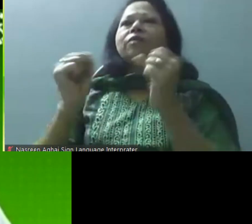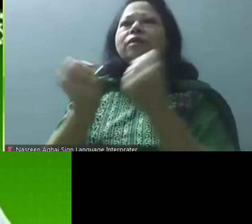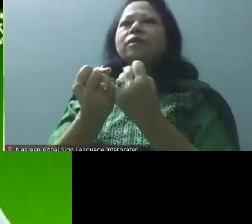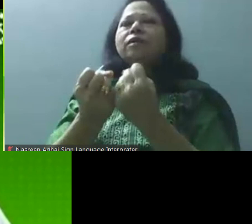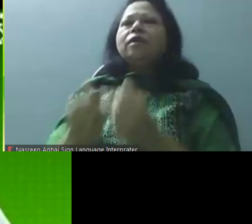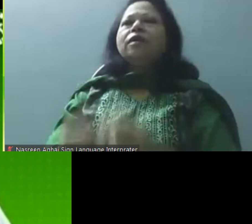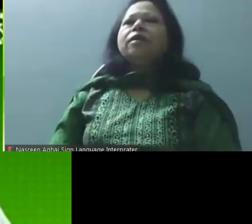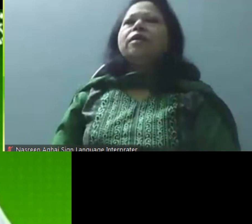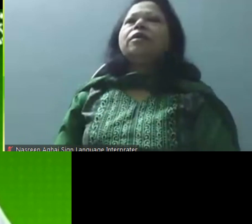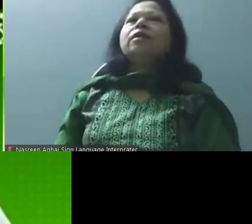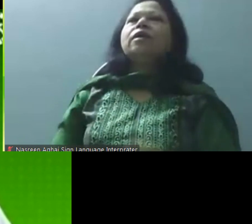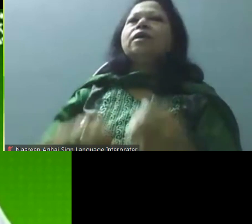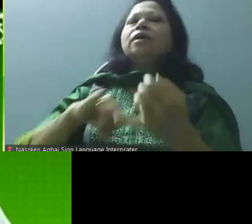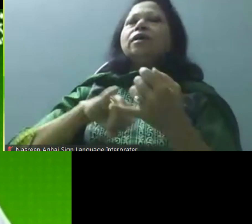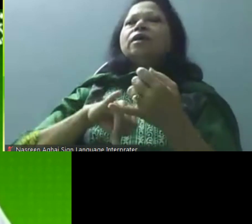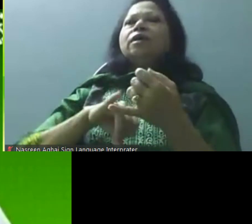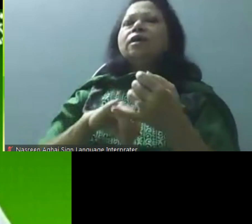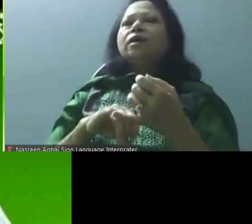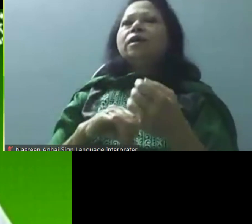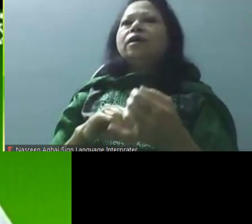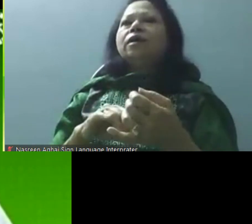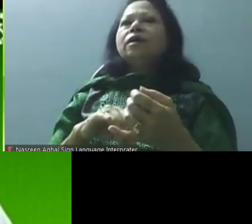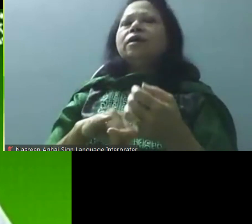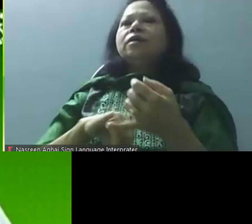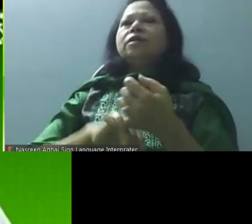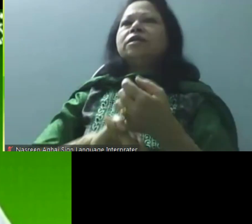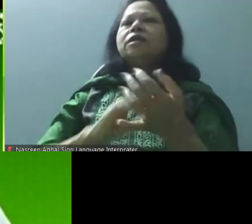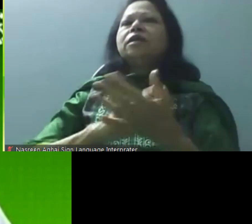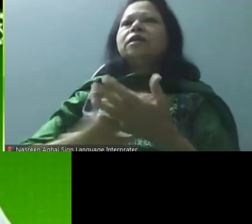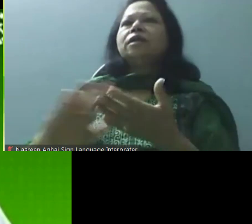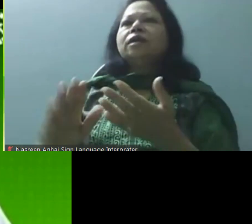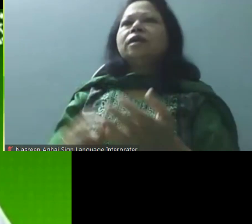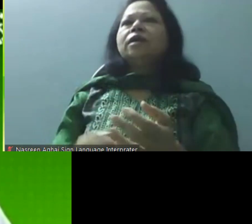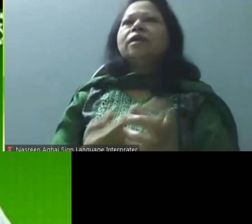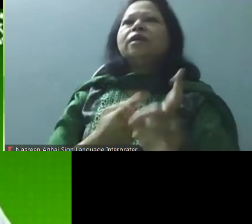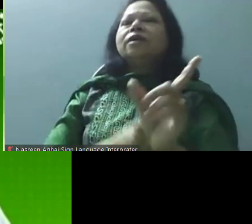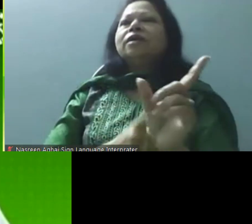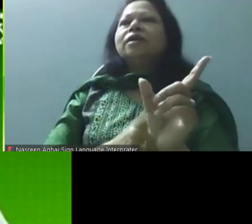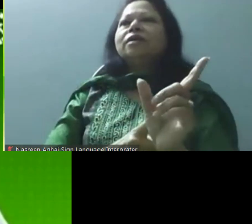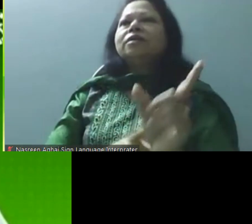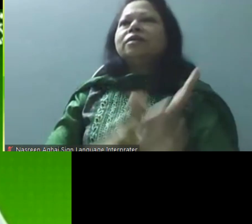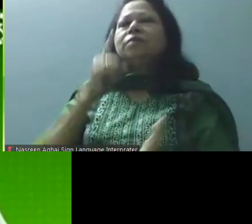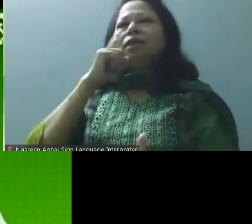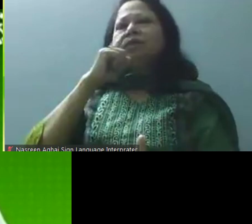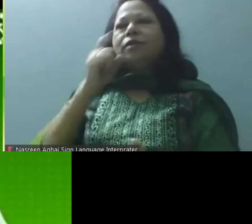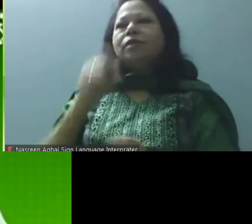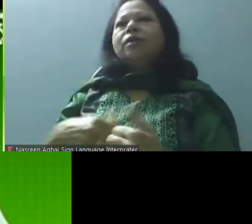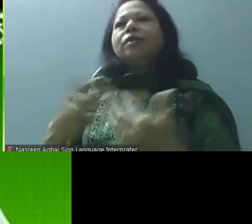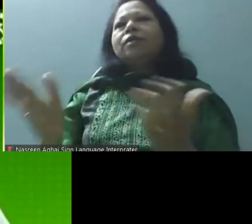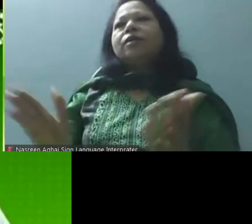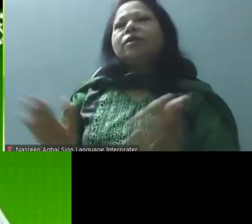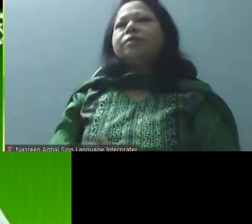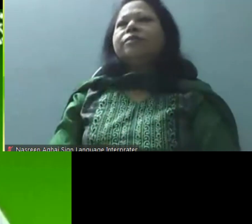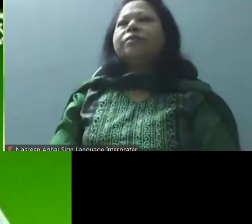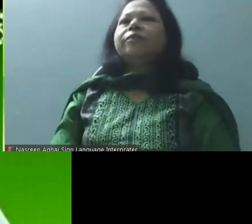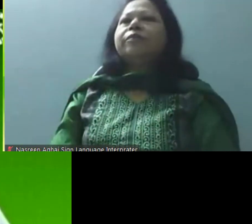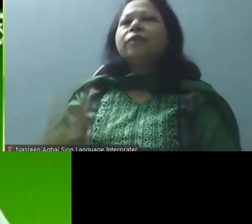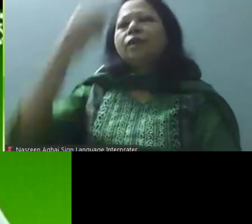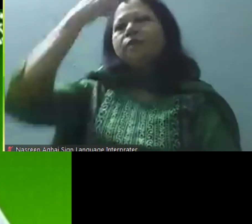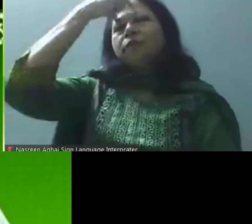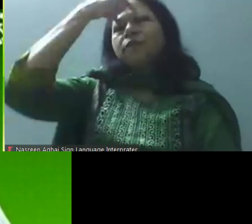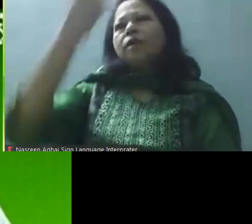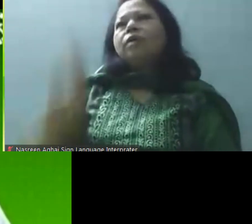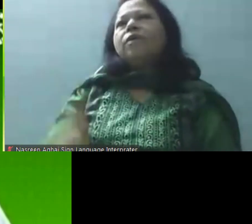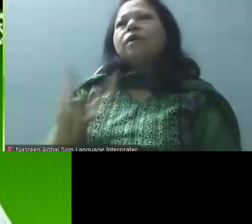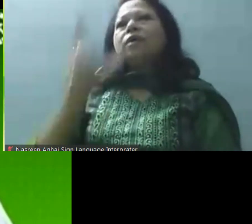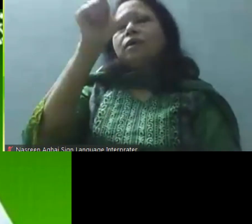Shakila Yasmin. So Professor Shahid is going to open up with the difficulty and challenge for persons